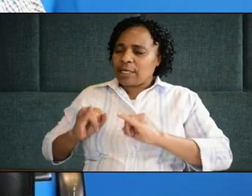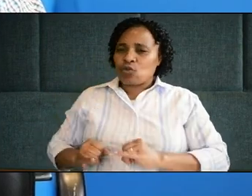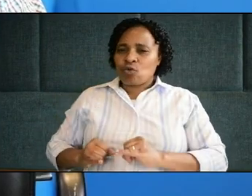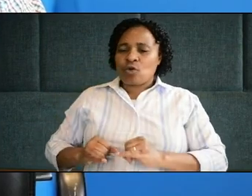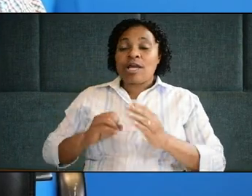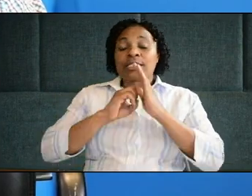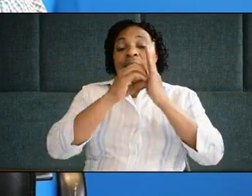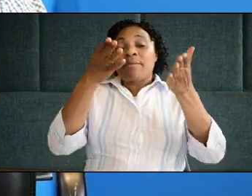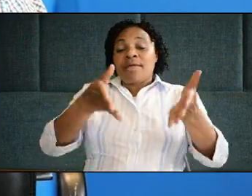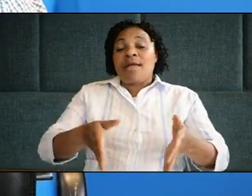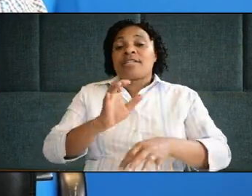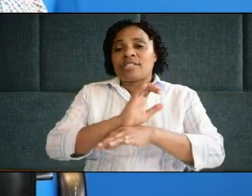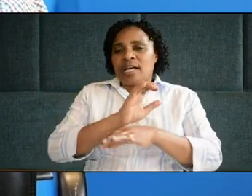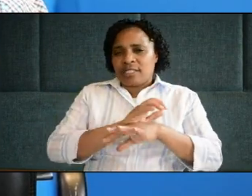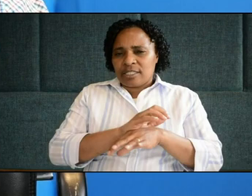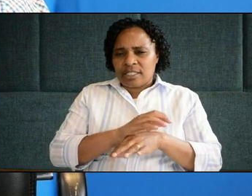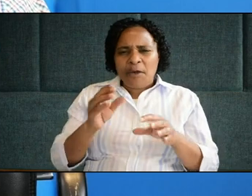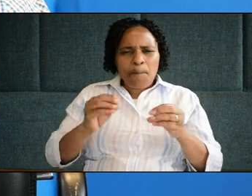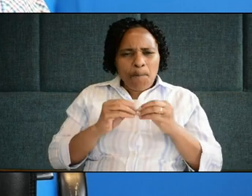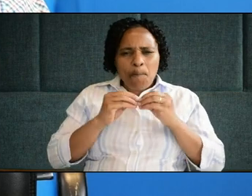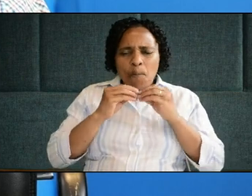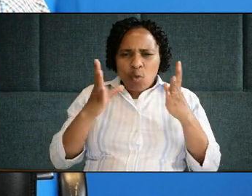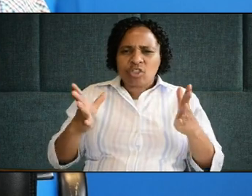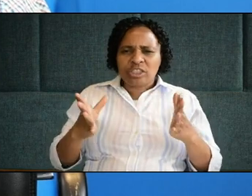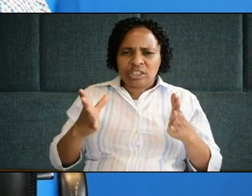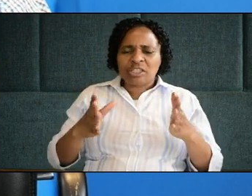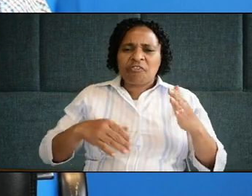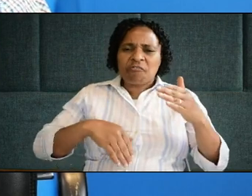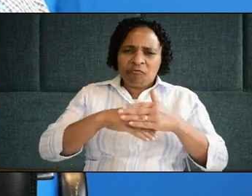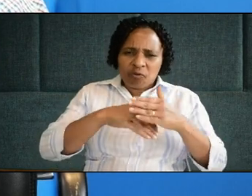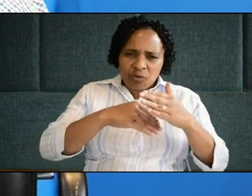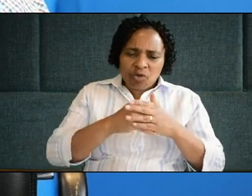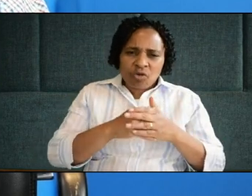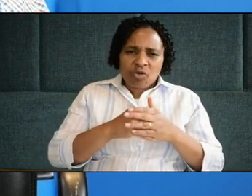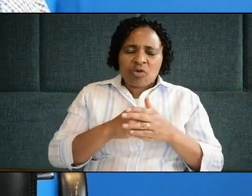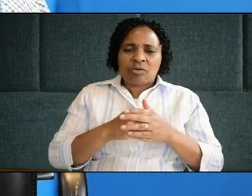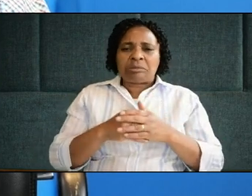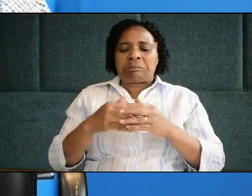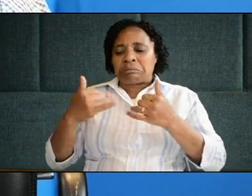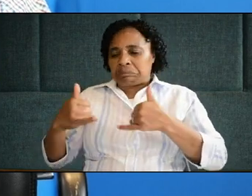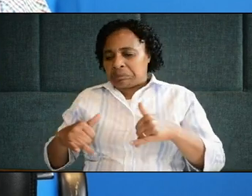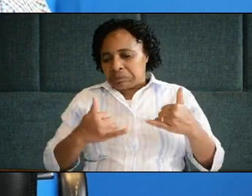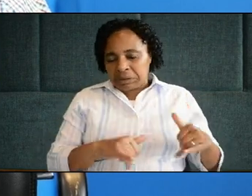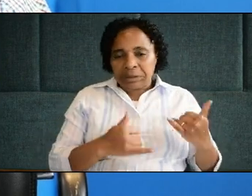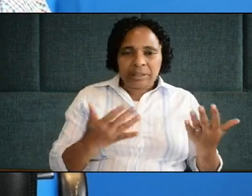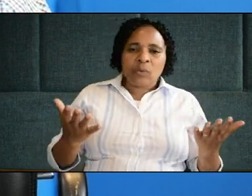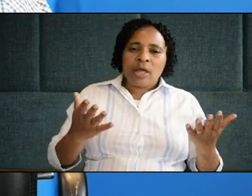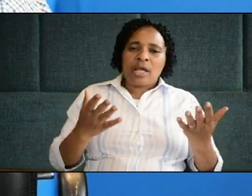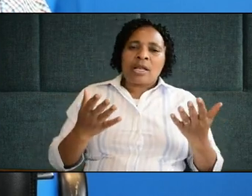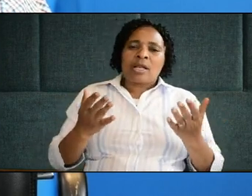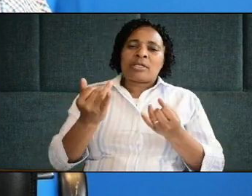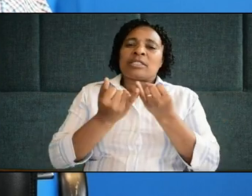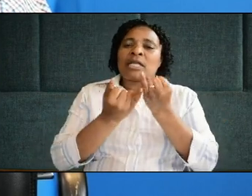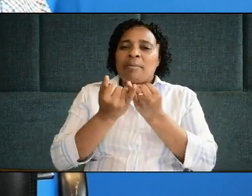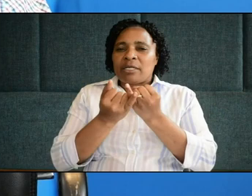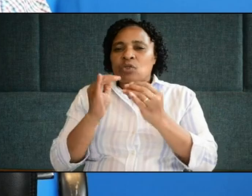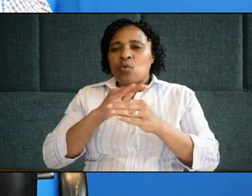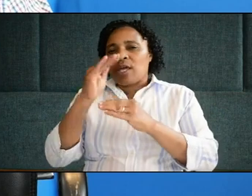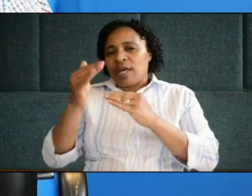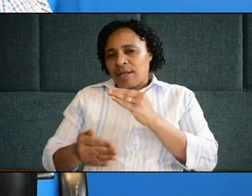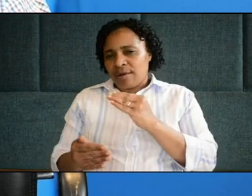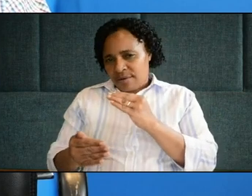in church, on most football, soccer games are played on Sabbath, on weekends,